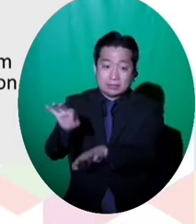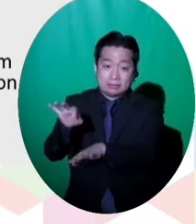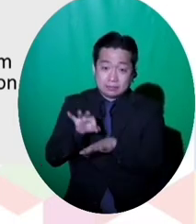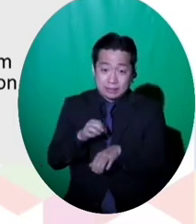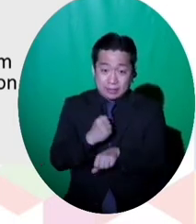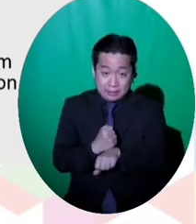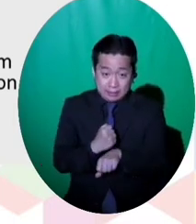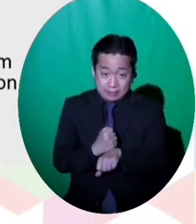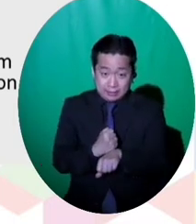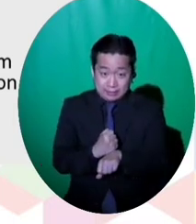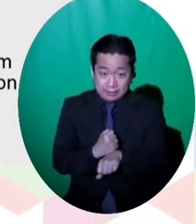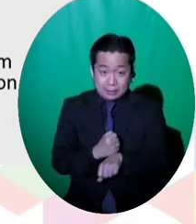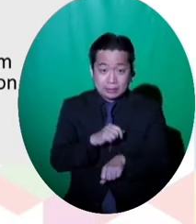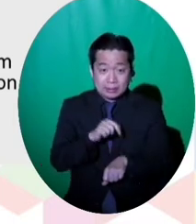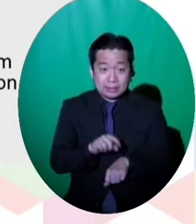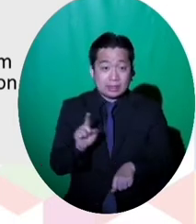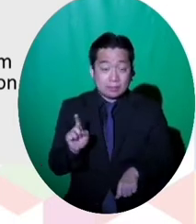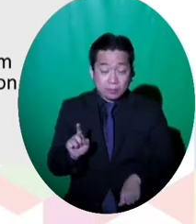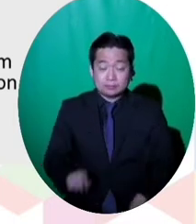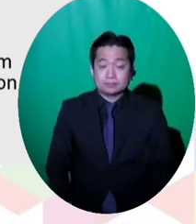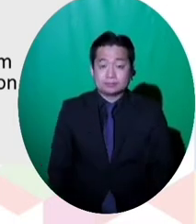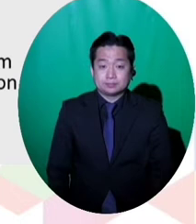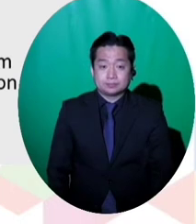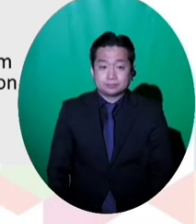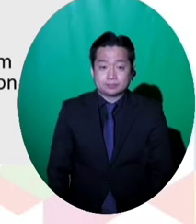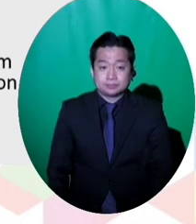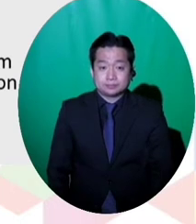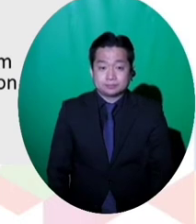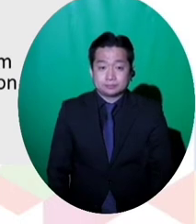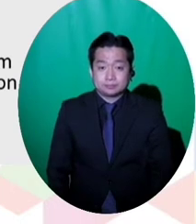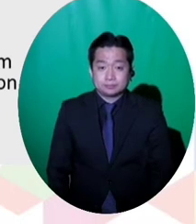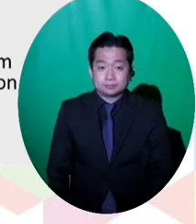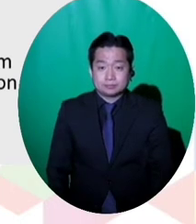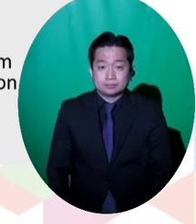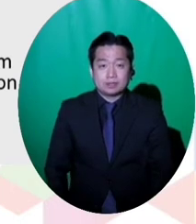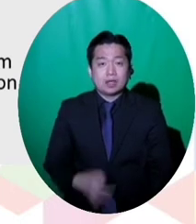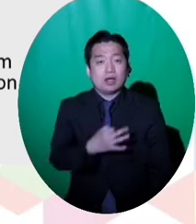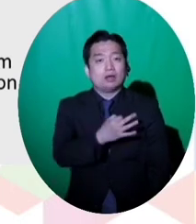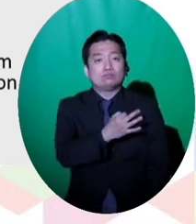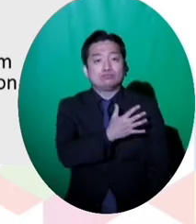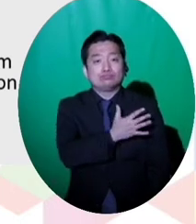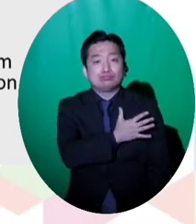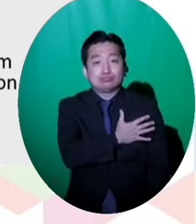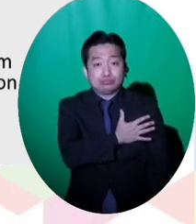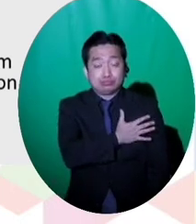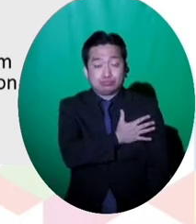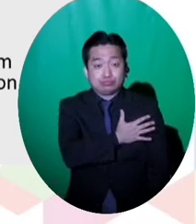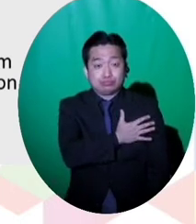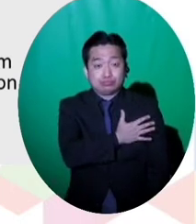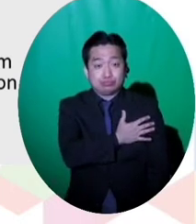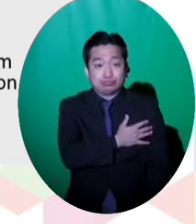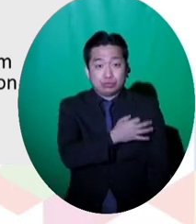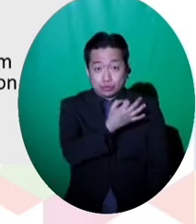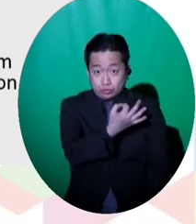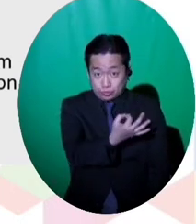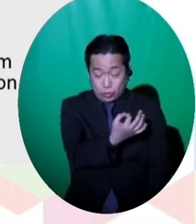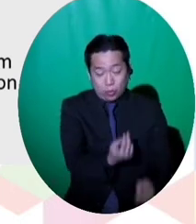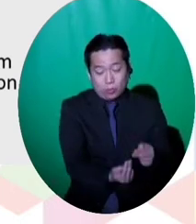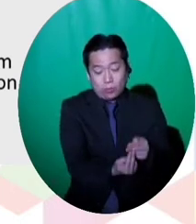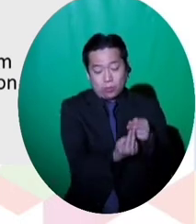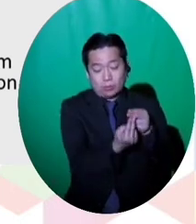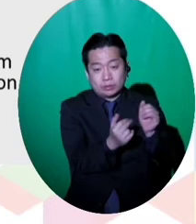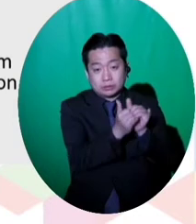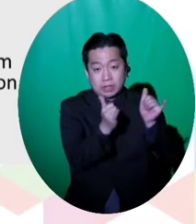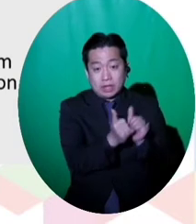wealthcare is the growth of wealth is the central value, activity, and purpose of a society, and that a society's reward should go to